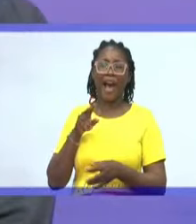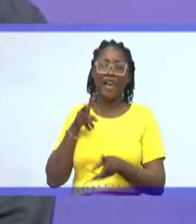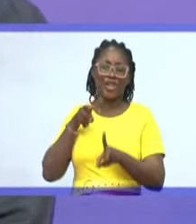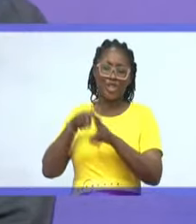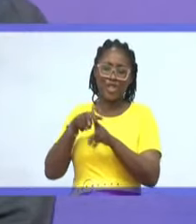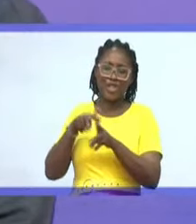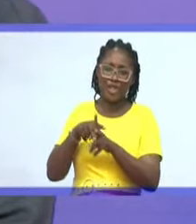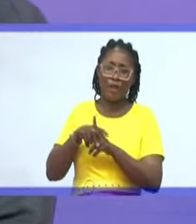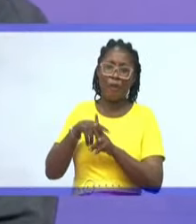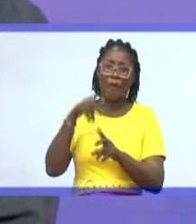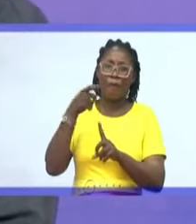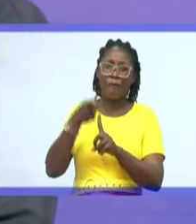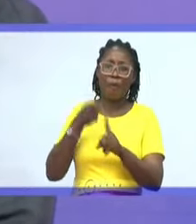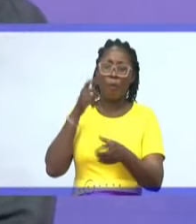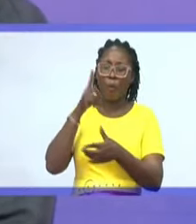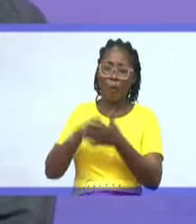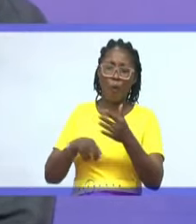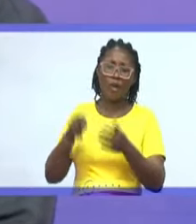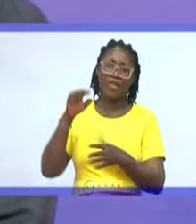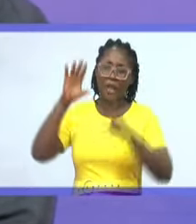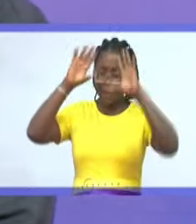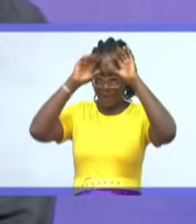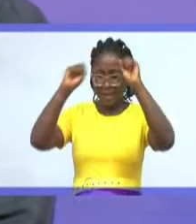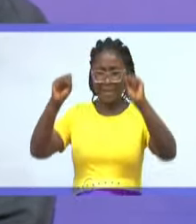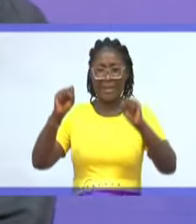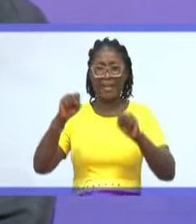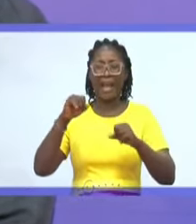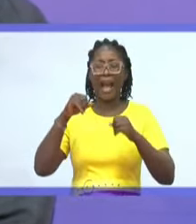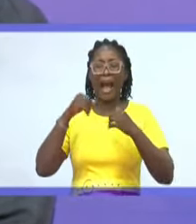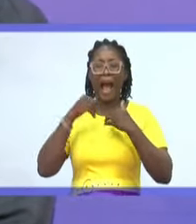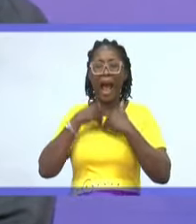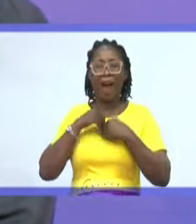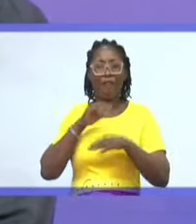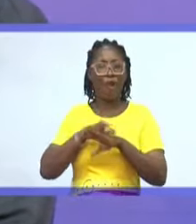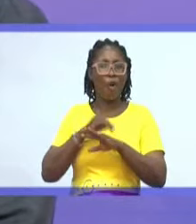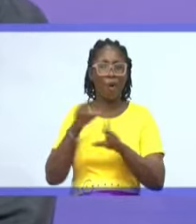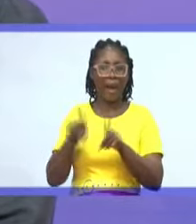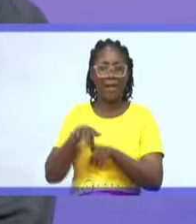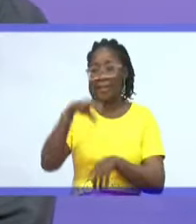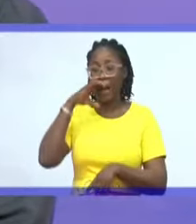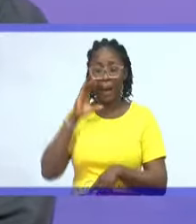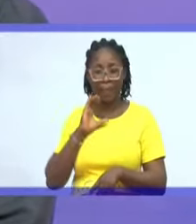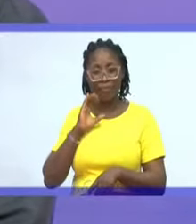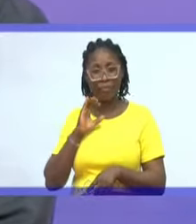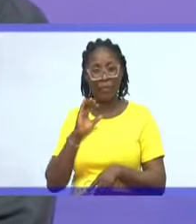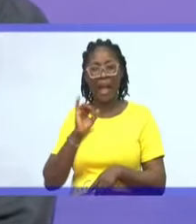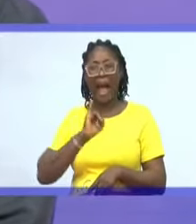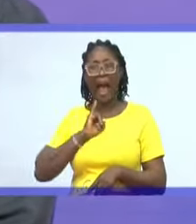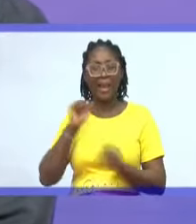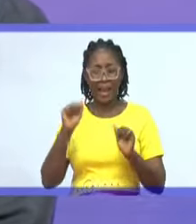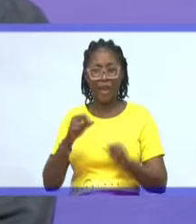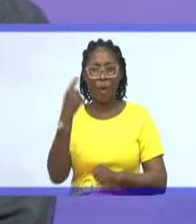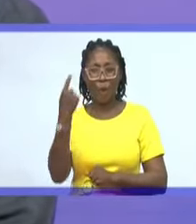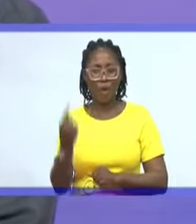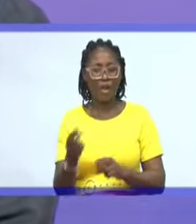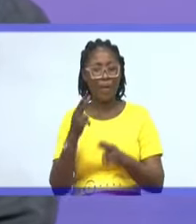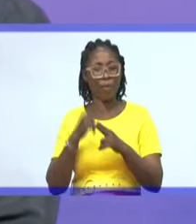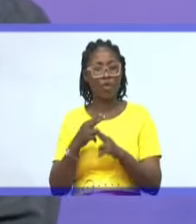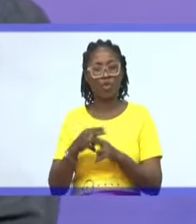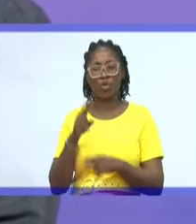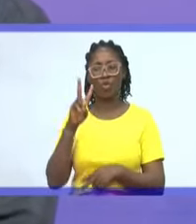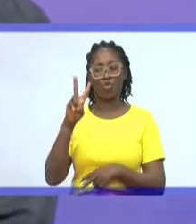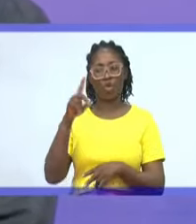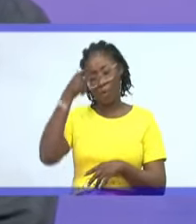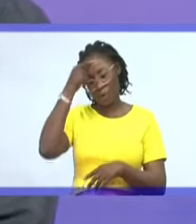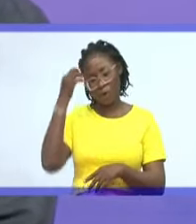has called, the scam is a crime. Time will permit me to only mention only two. You